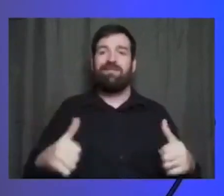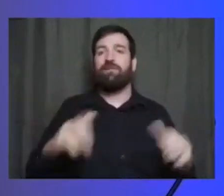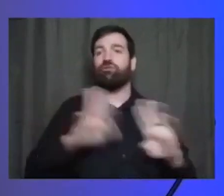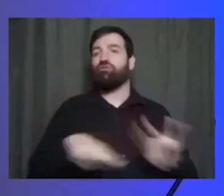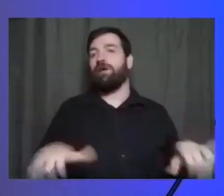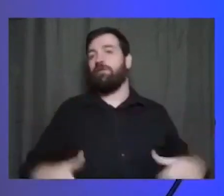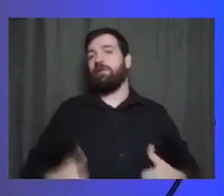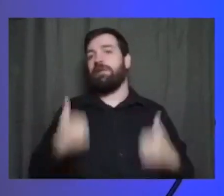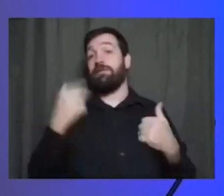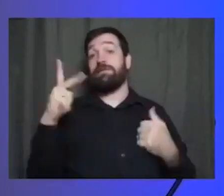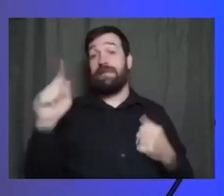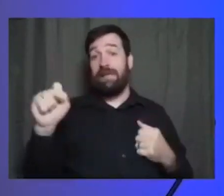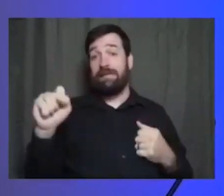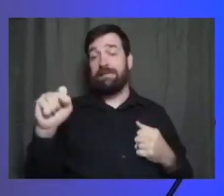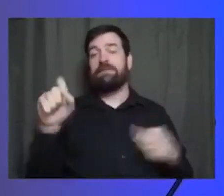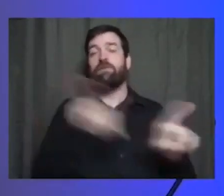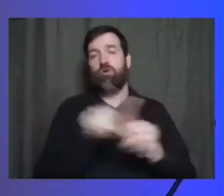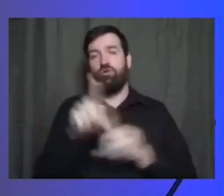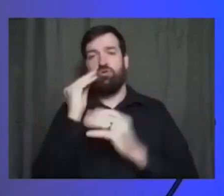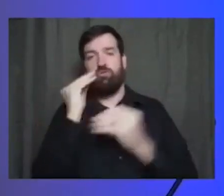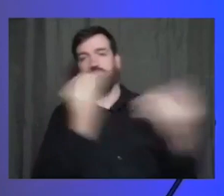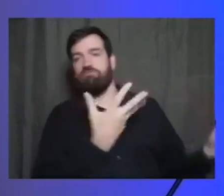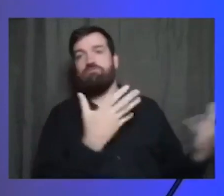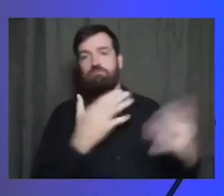reported to the Kansas Health Department as well.